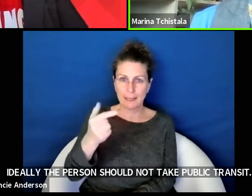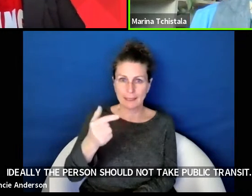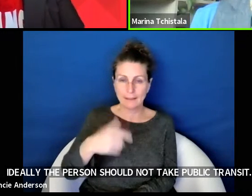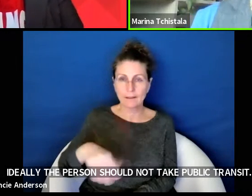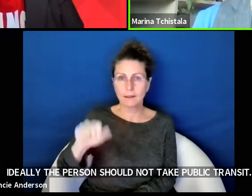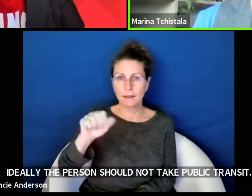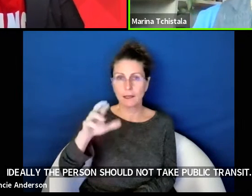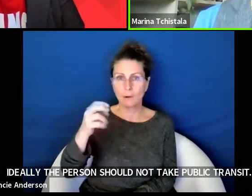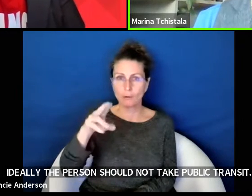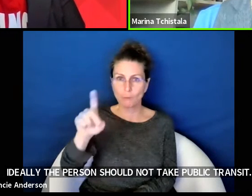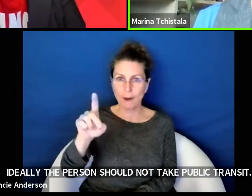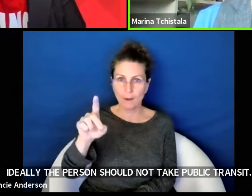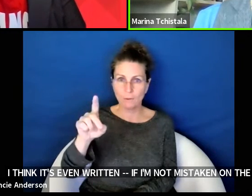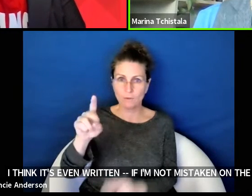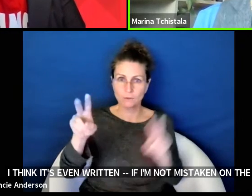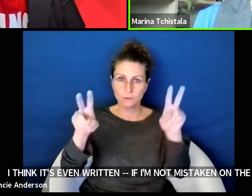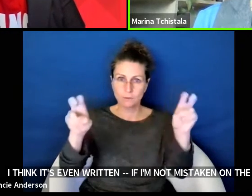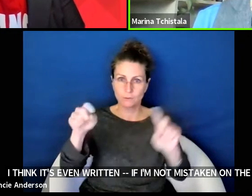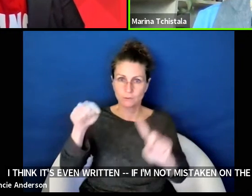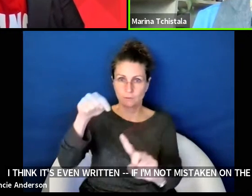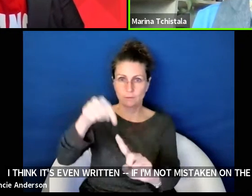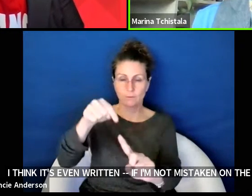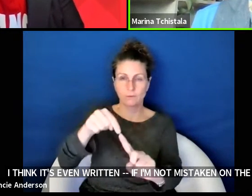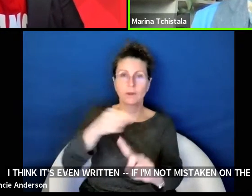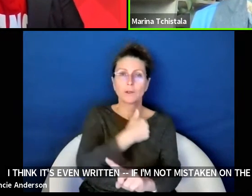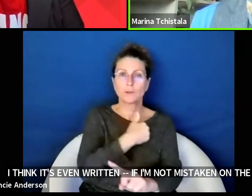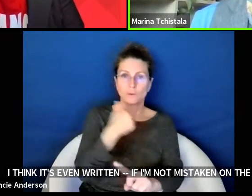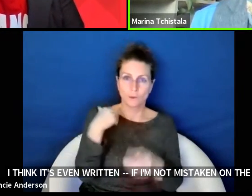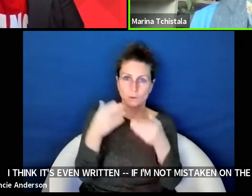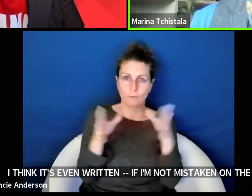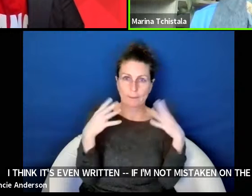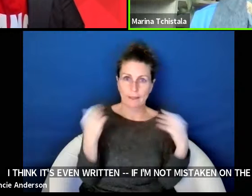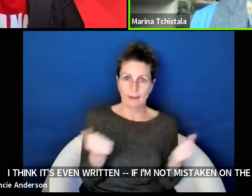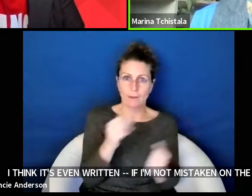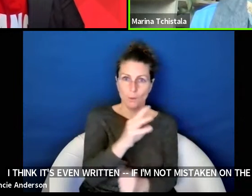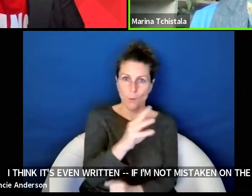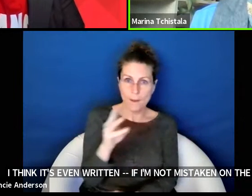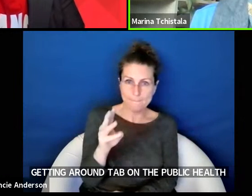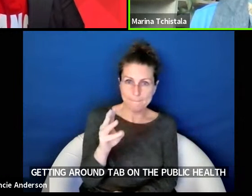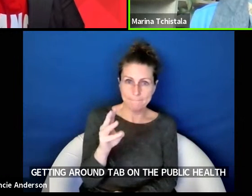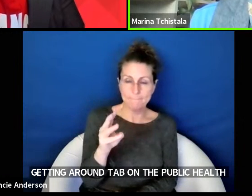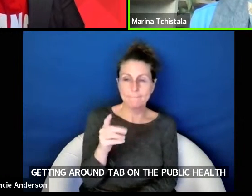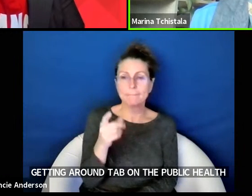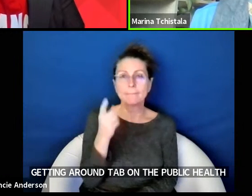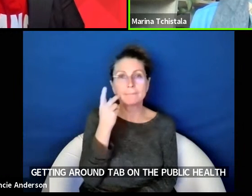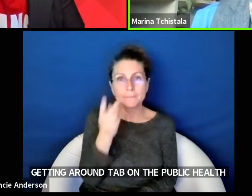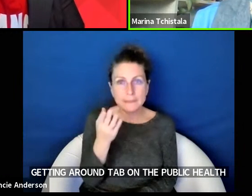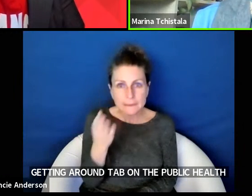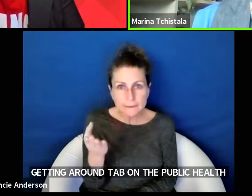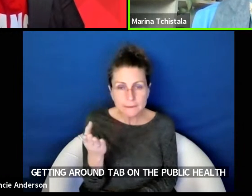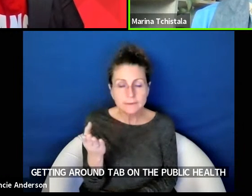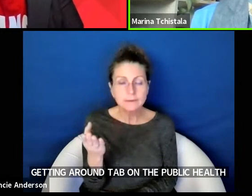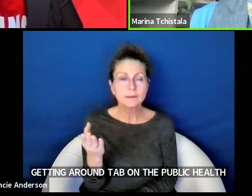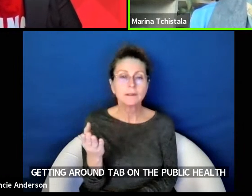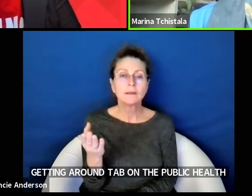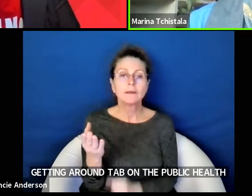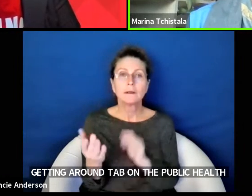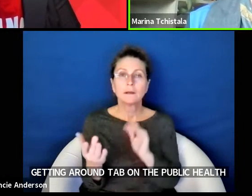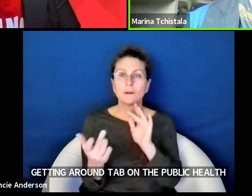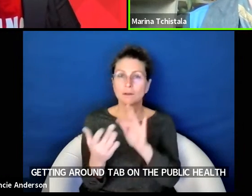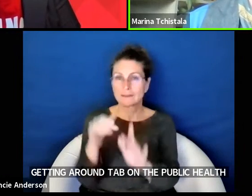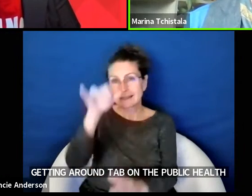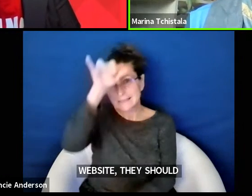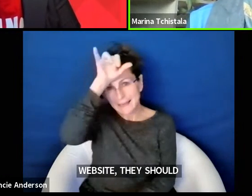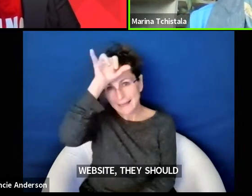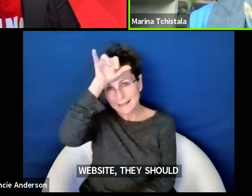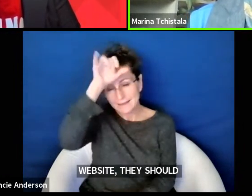website. They should probably call there are options like calling the taxi or calling